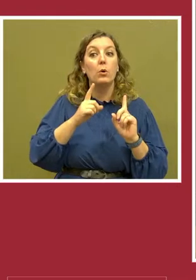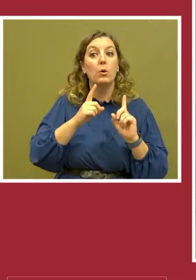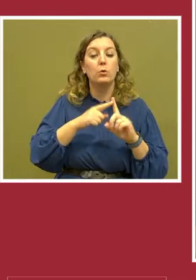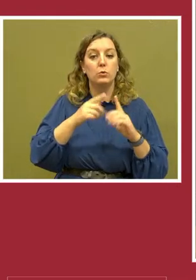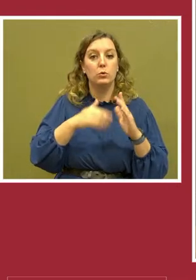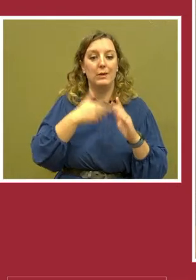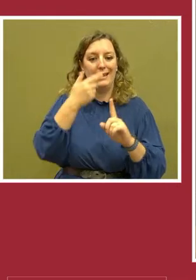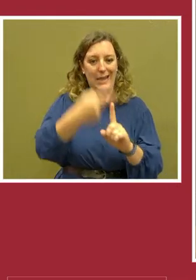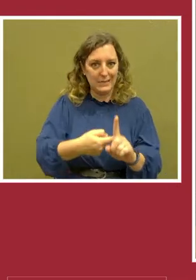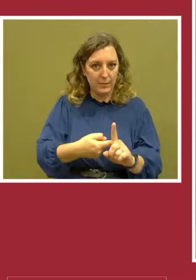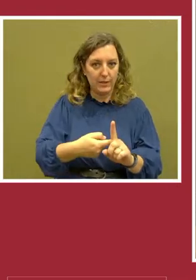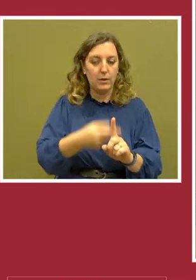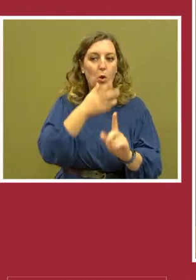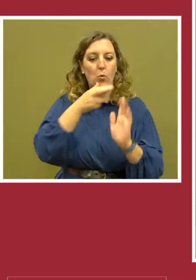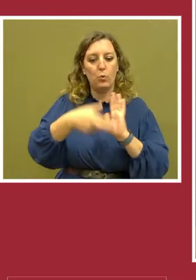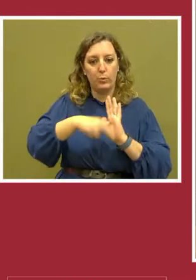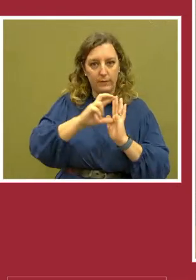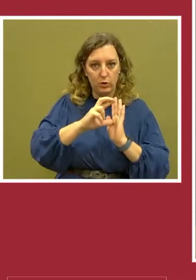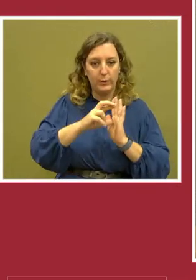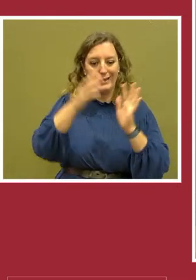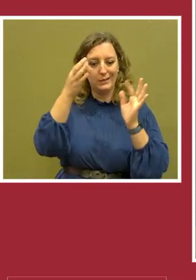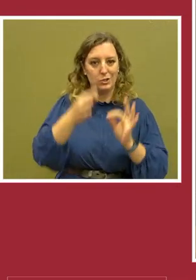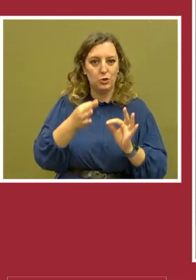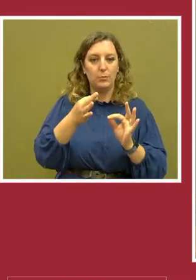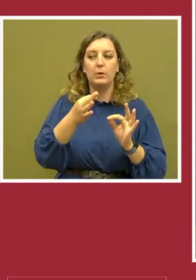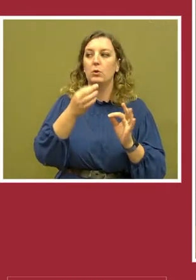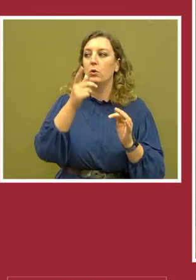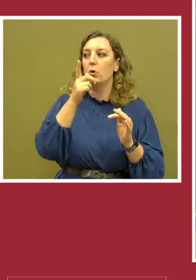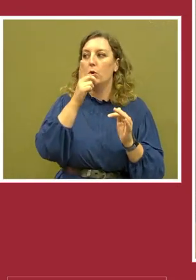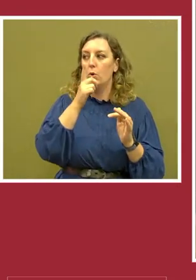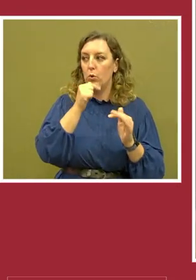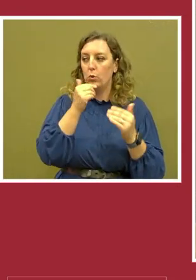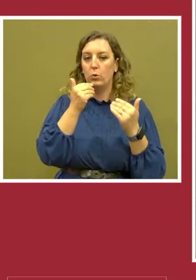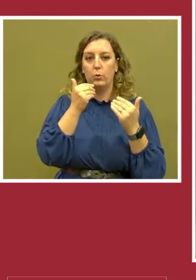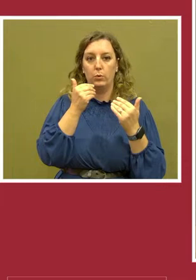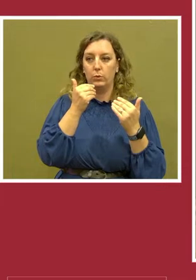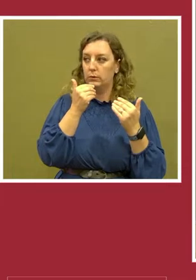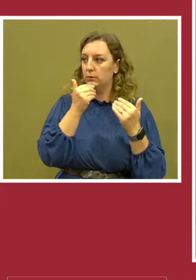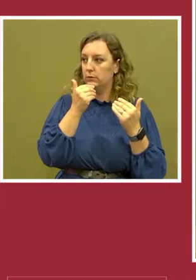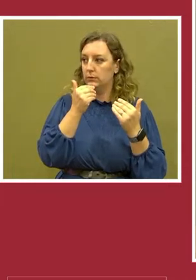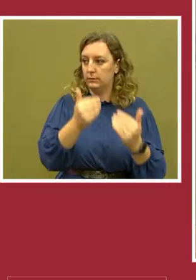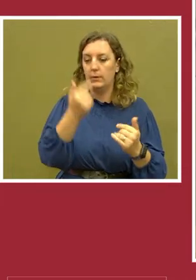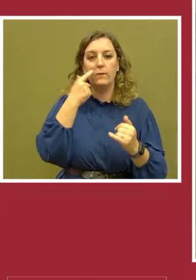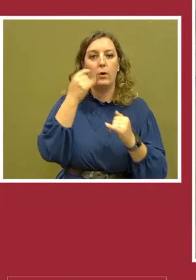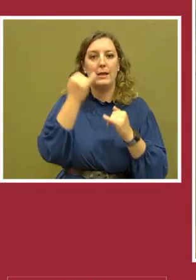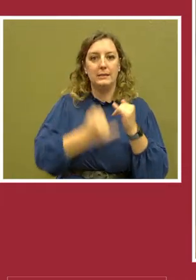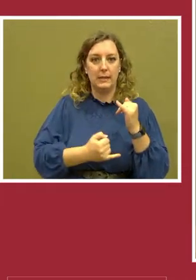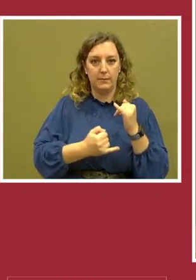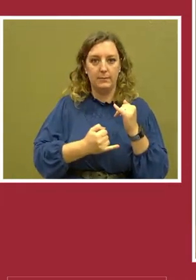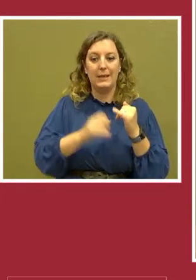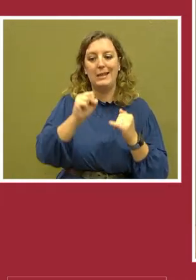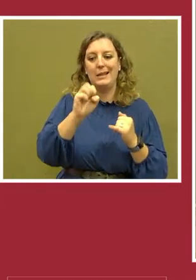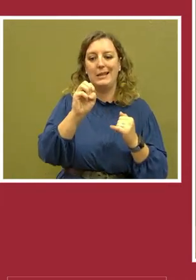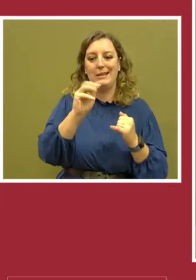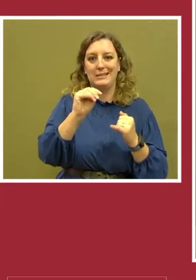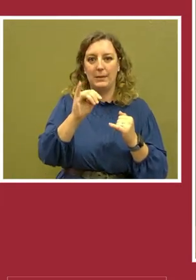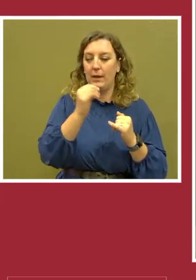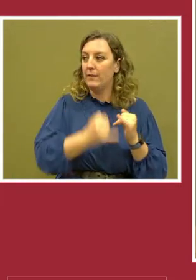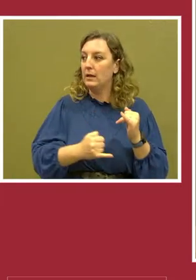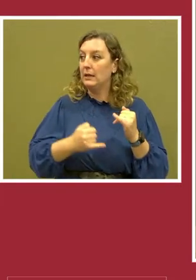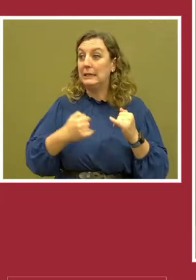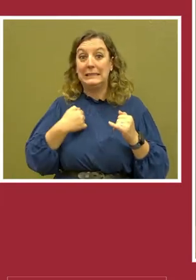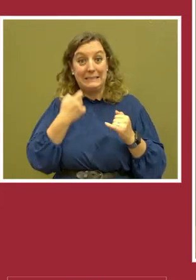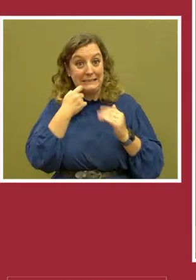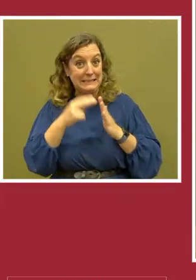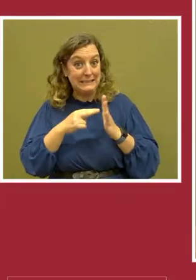the next month where we will be reviewing those and determining who we move forward as a semifinalist. Oh gosh, I just got a